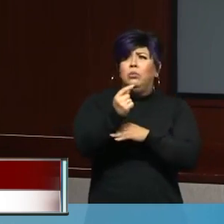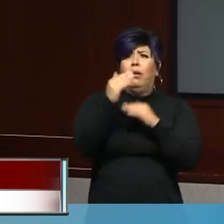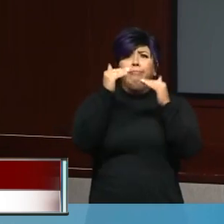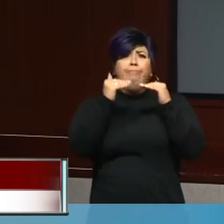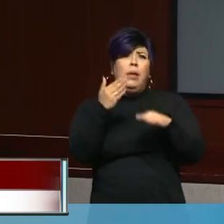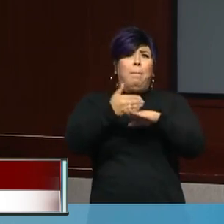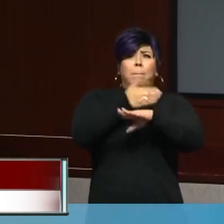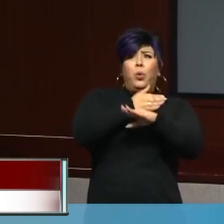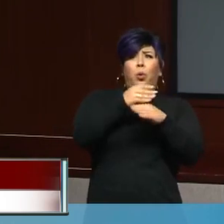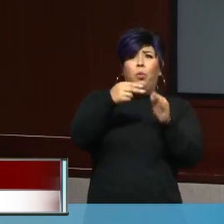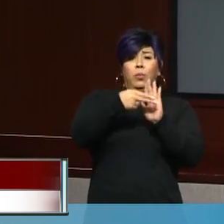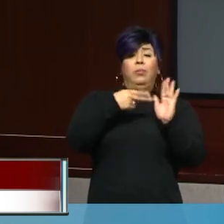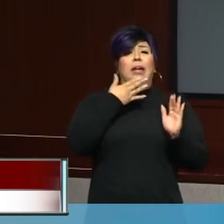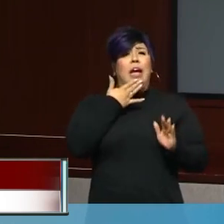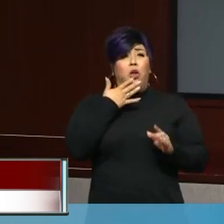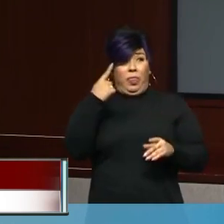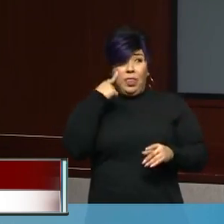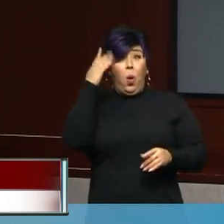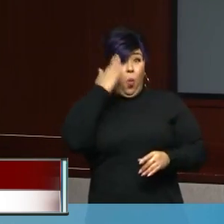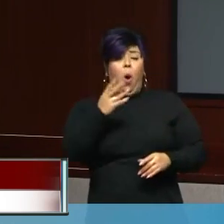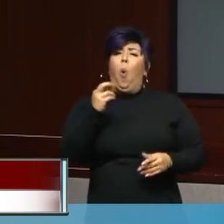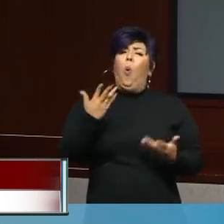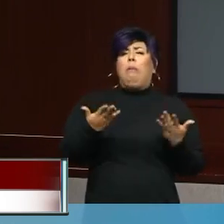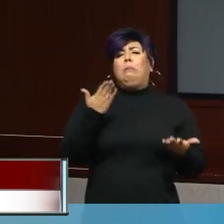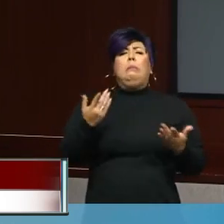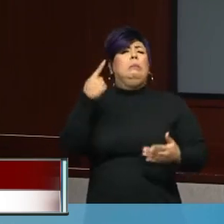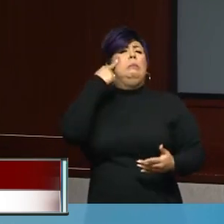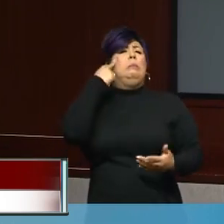that transition into the red tier?